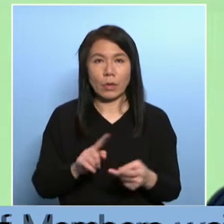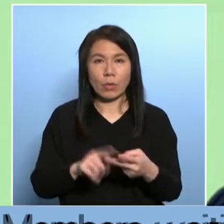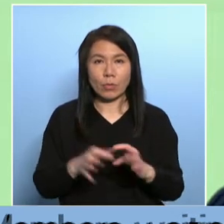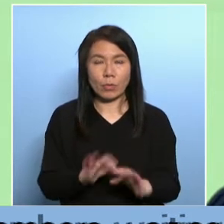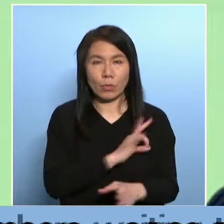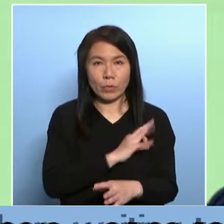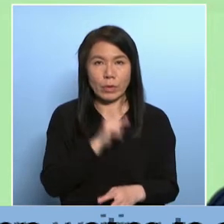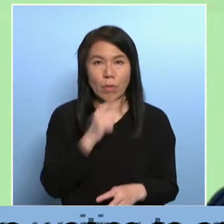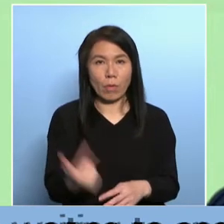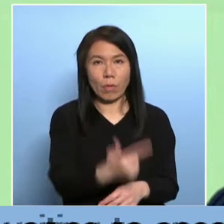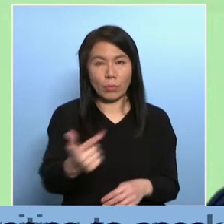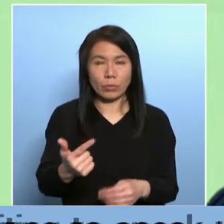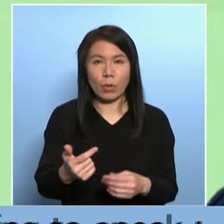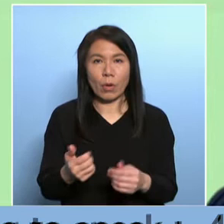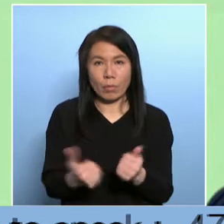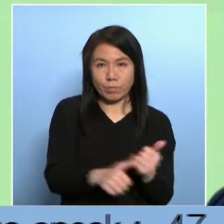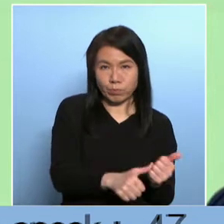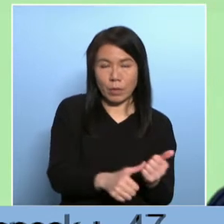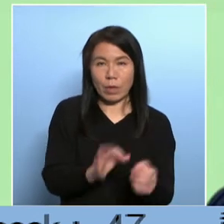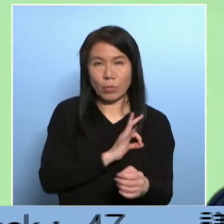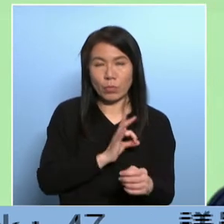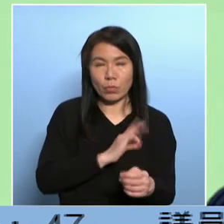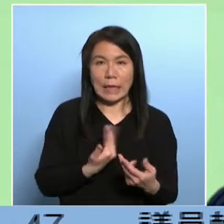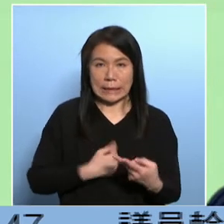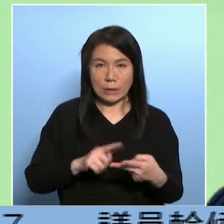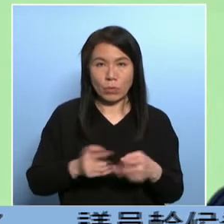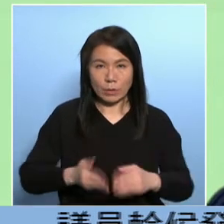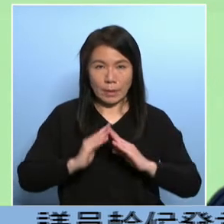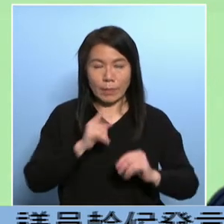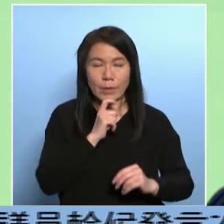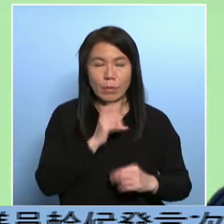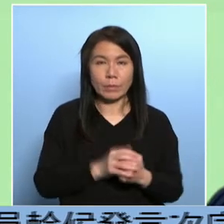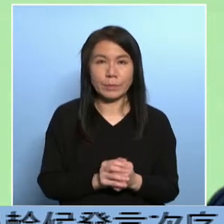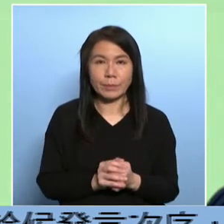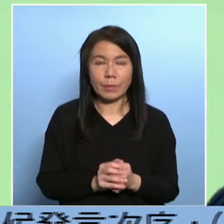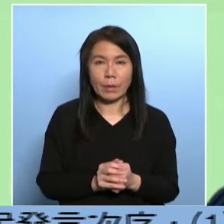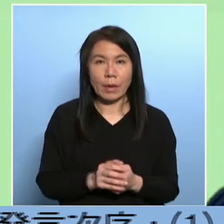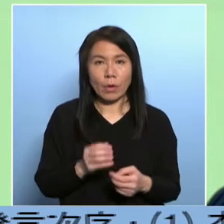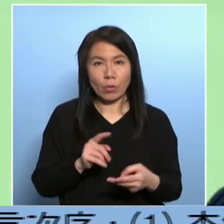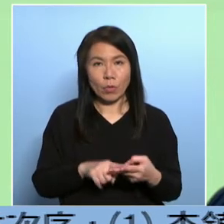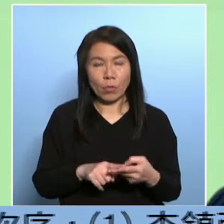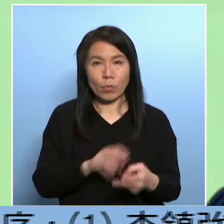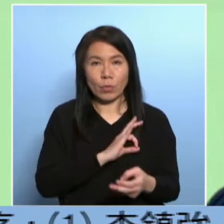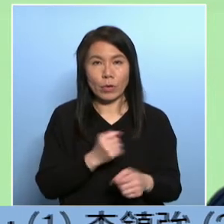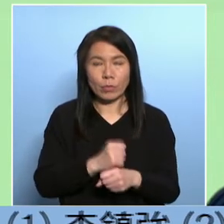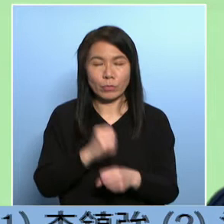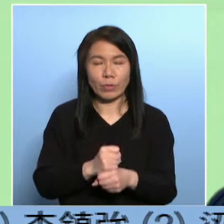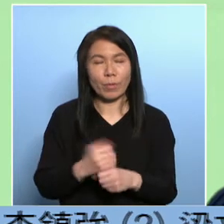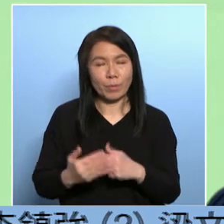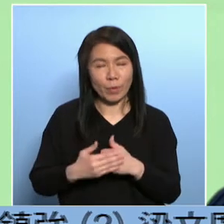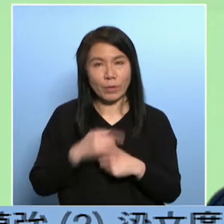The FTU also has various member associations with volunteer teams.